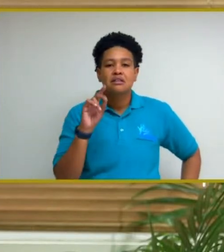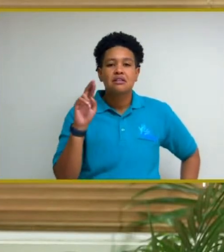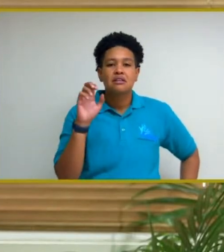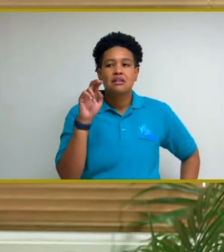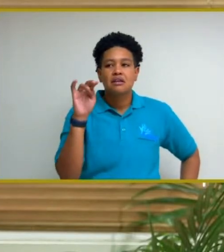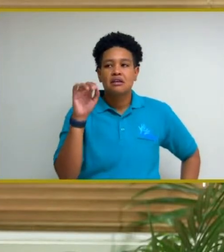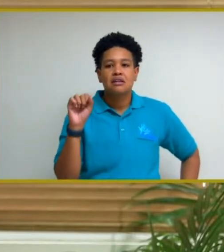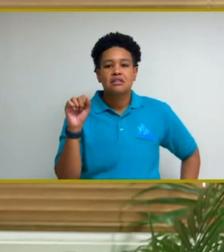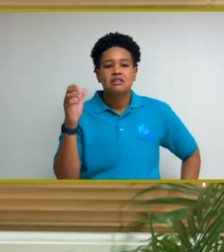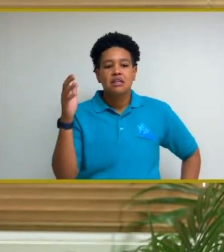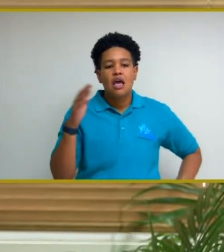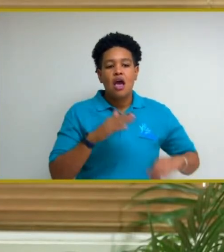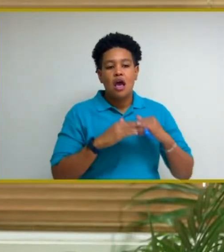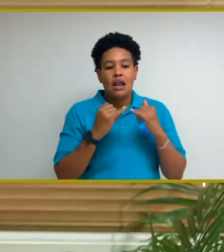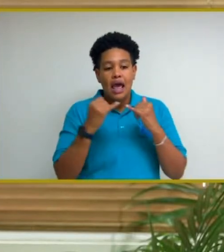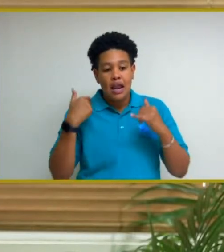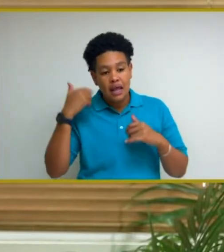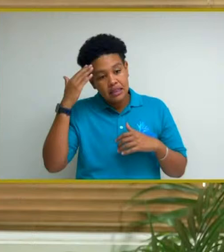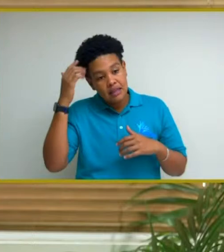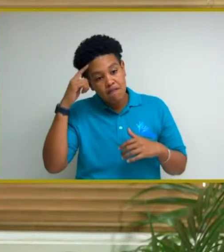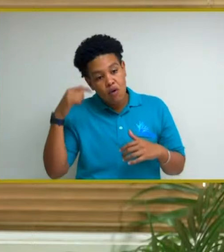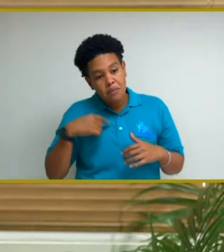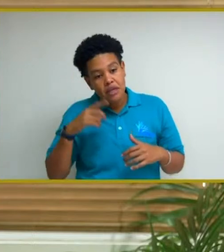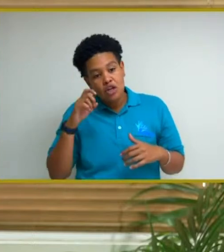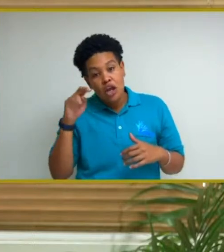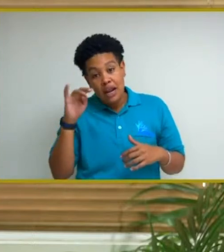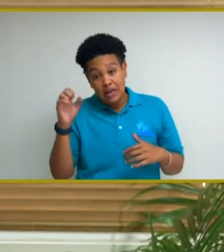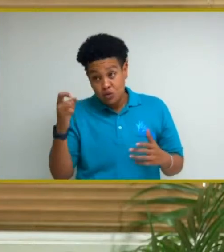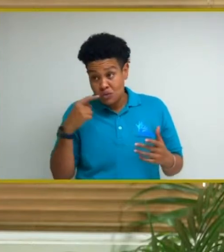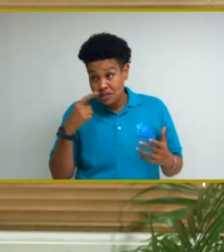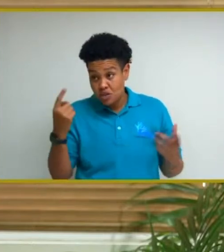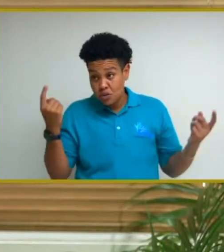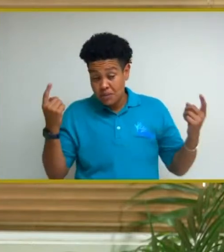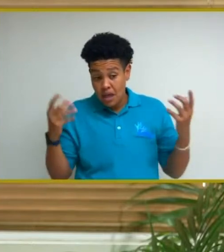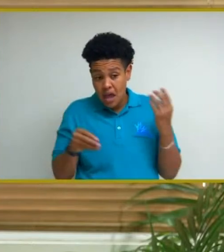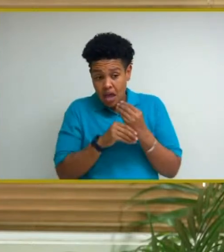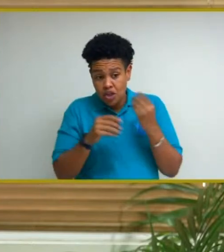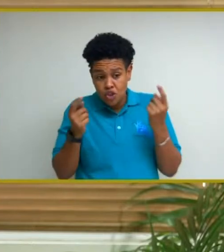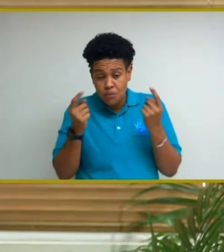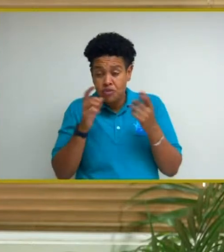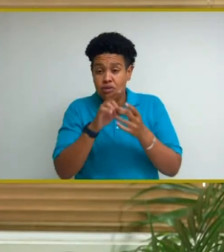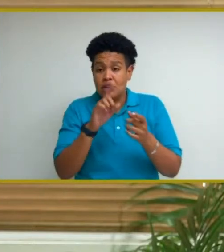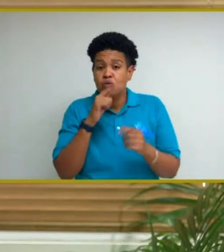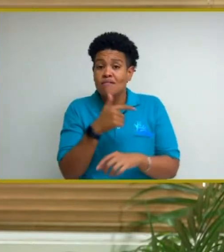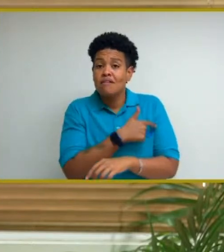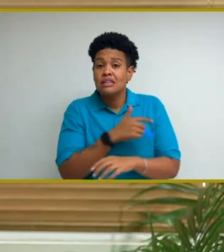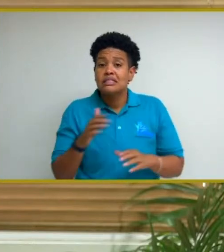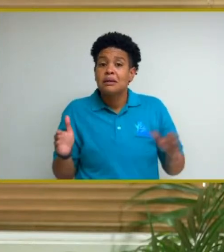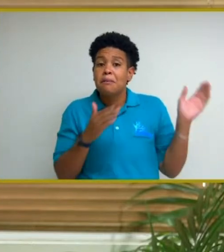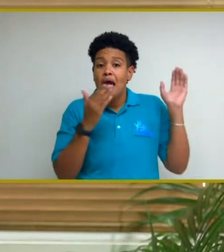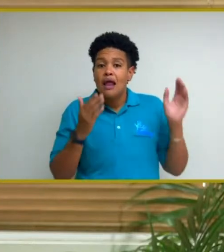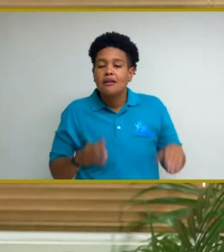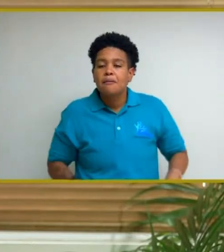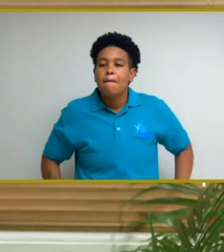think that's it for me. Dr. Ennis, would you like to add anything else in terms of the vaccine plan?